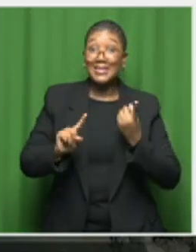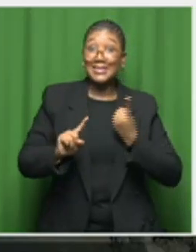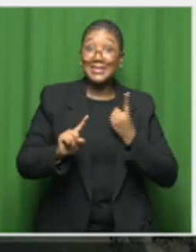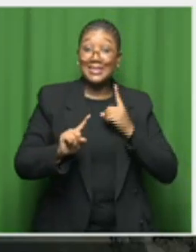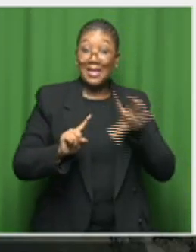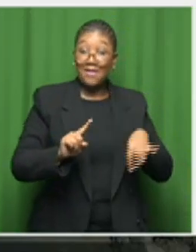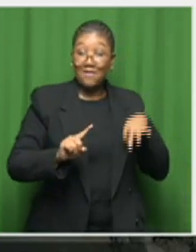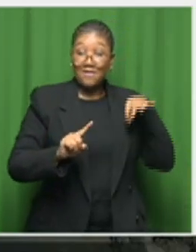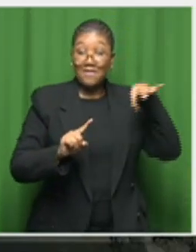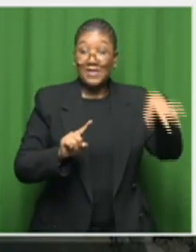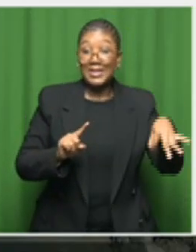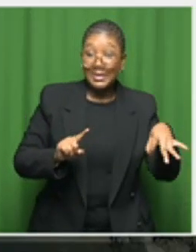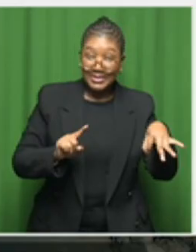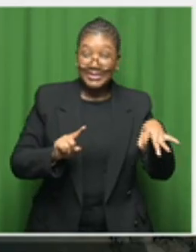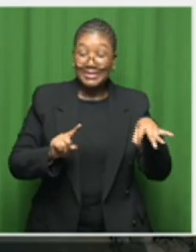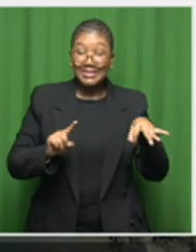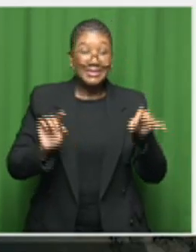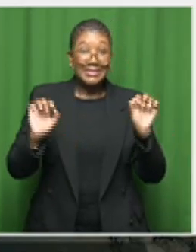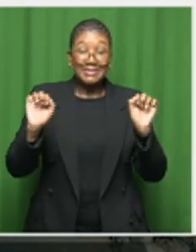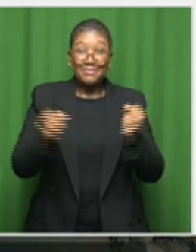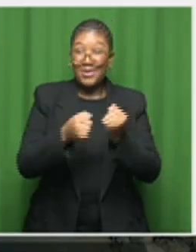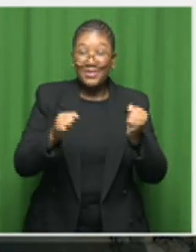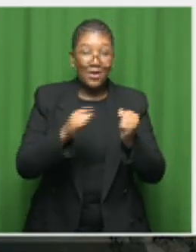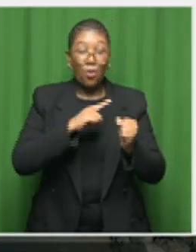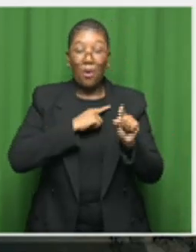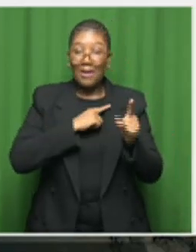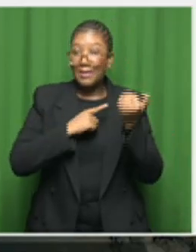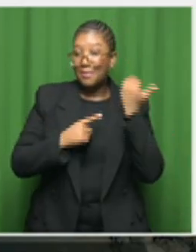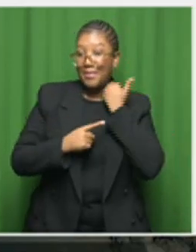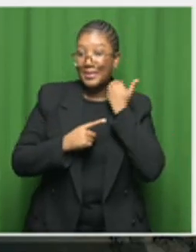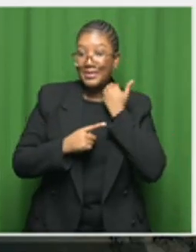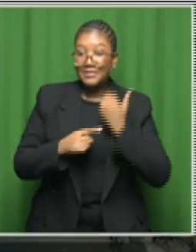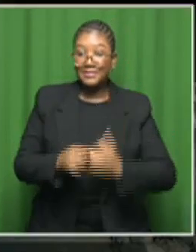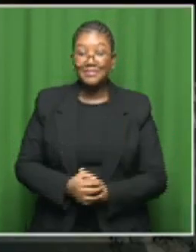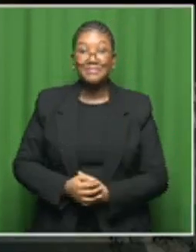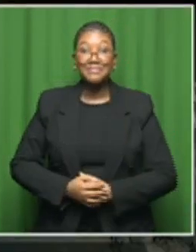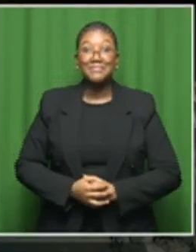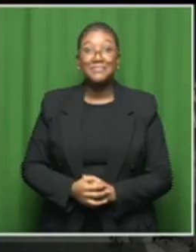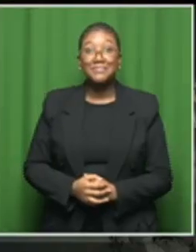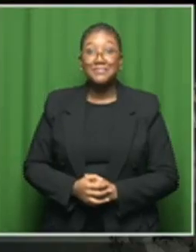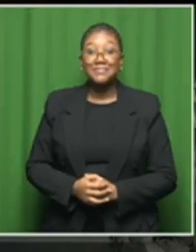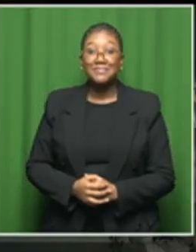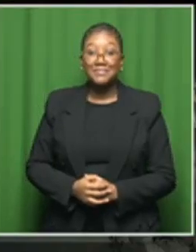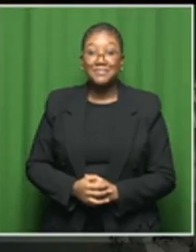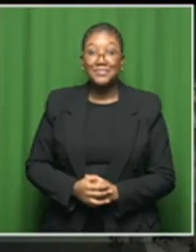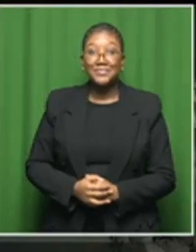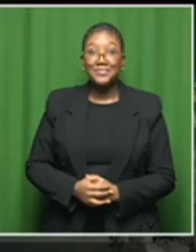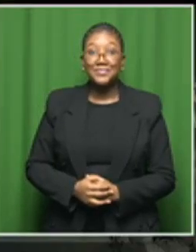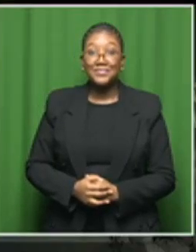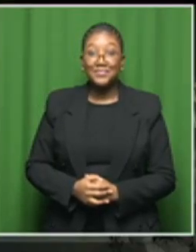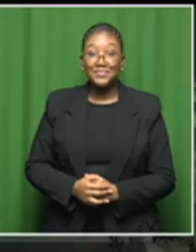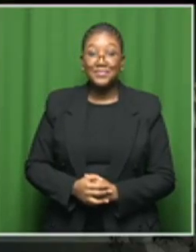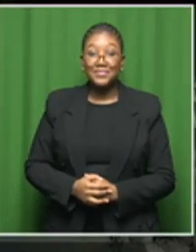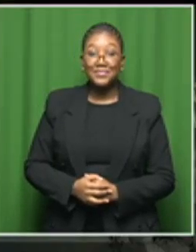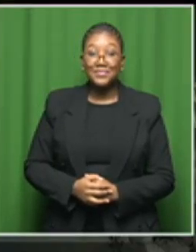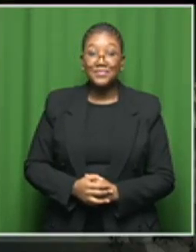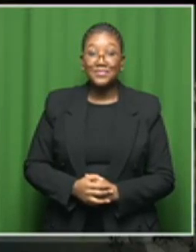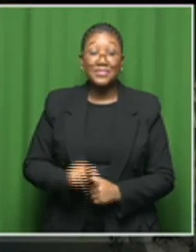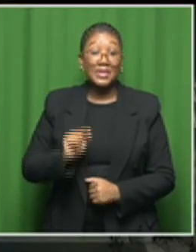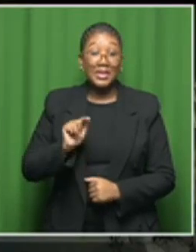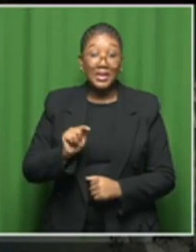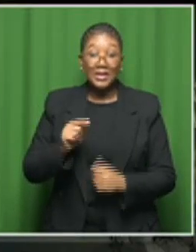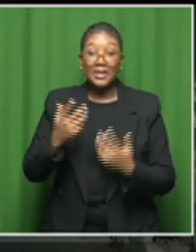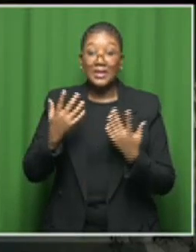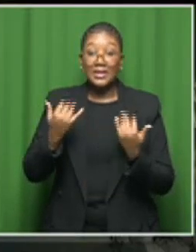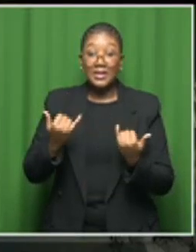So those are more options available. Yeah, Lolo, in terms of your